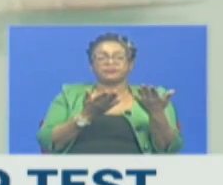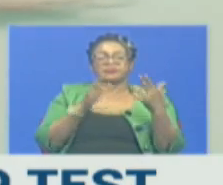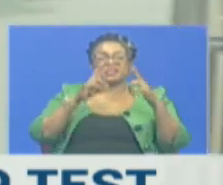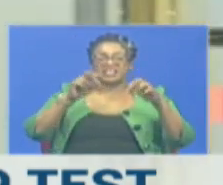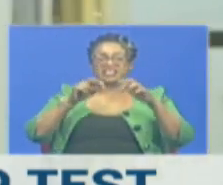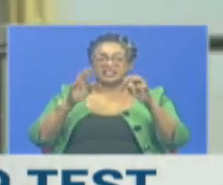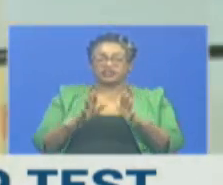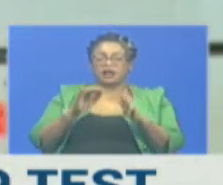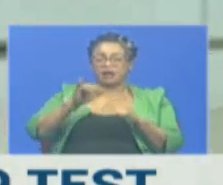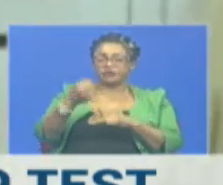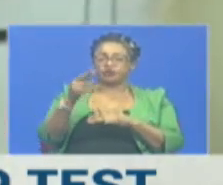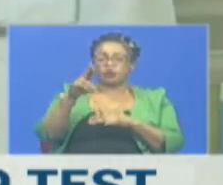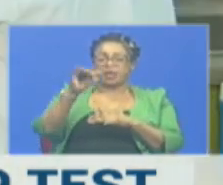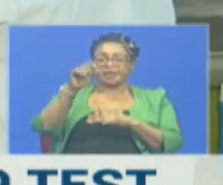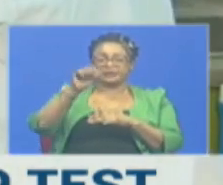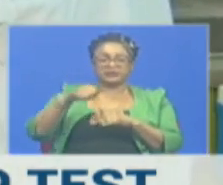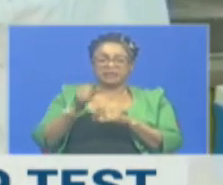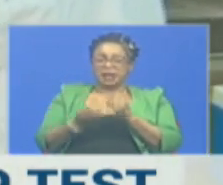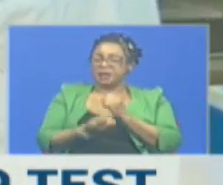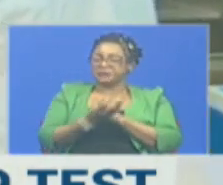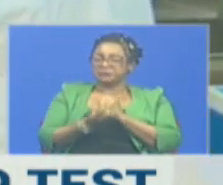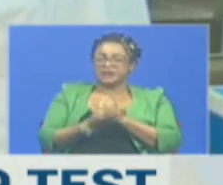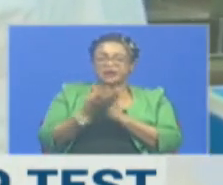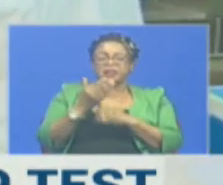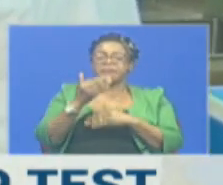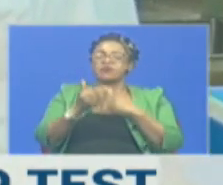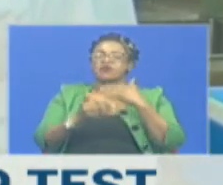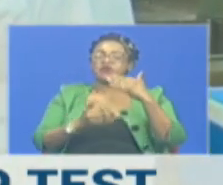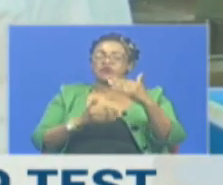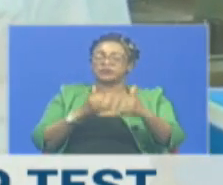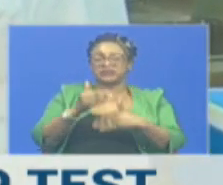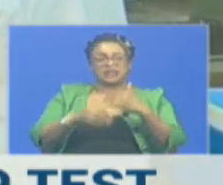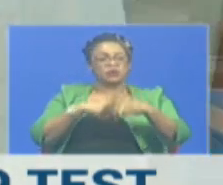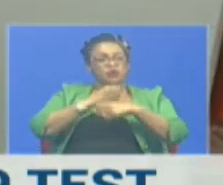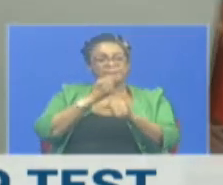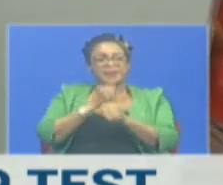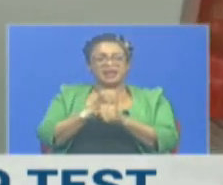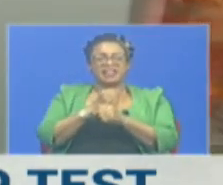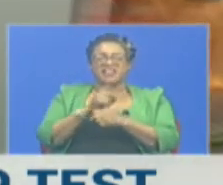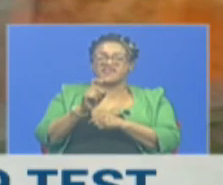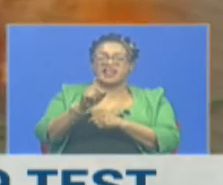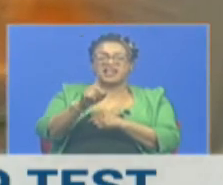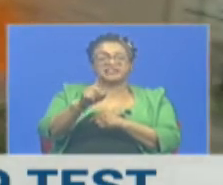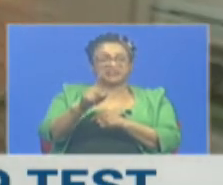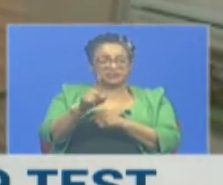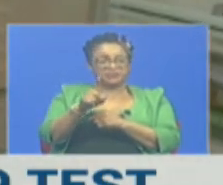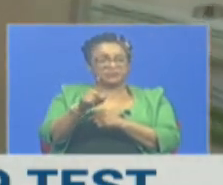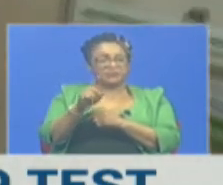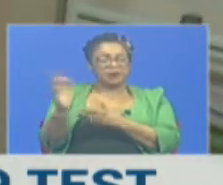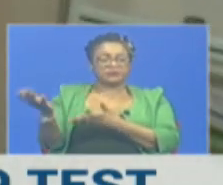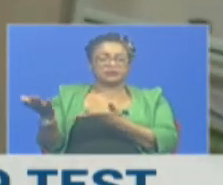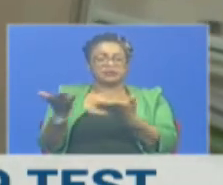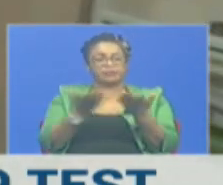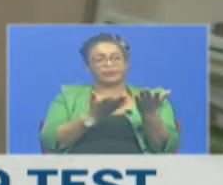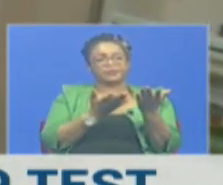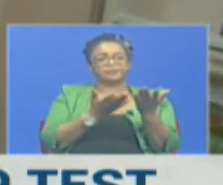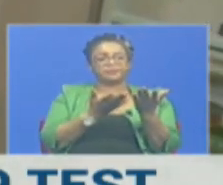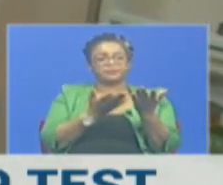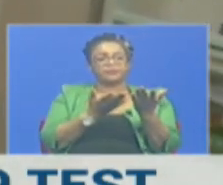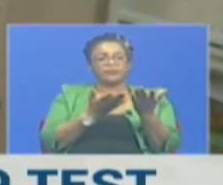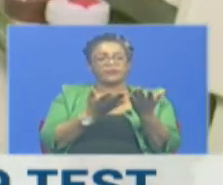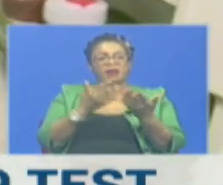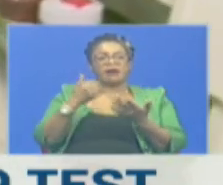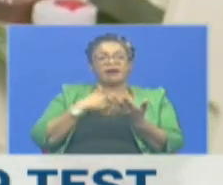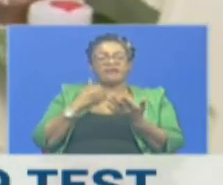Mushiri explains to us the process behind the making of this virus transport media. The medium comes in powder form, but it has